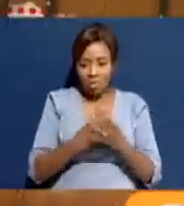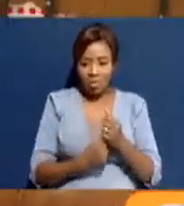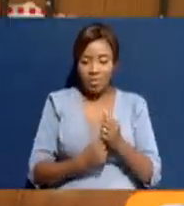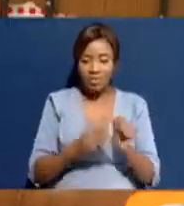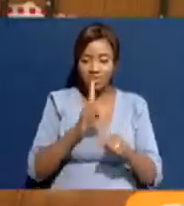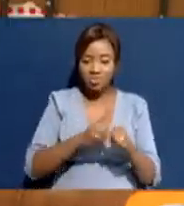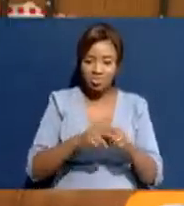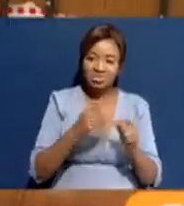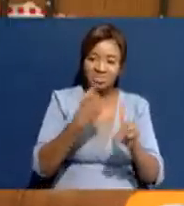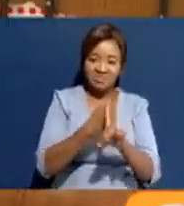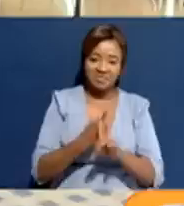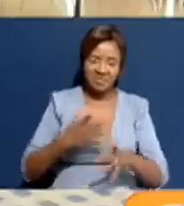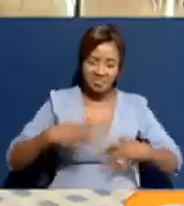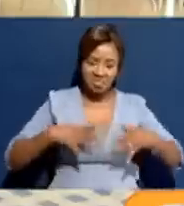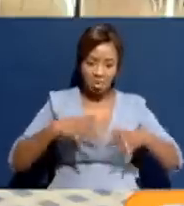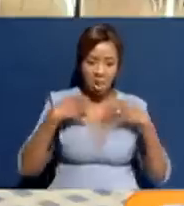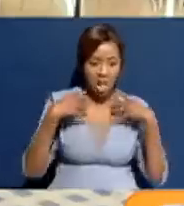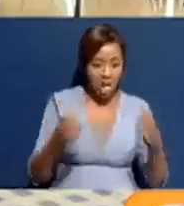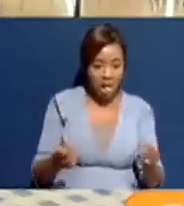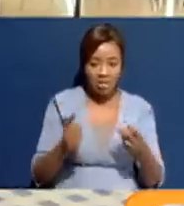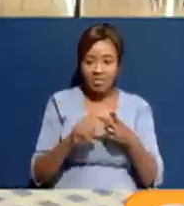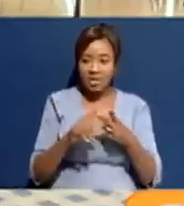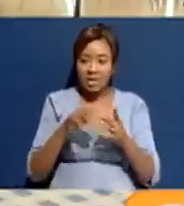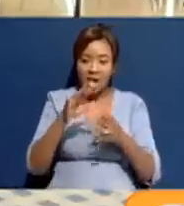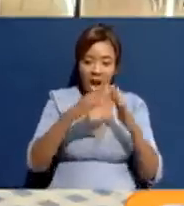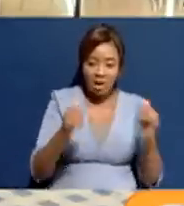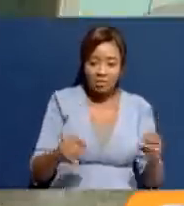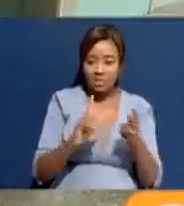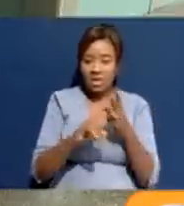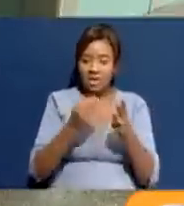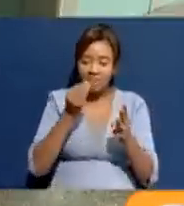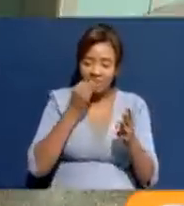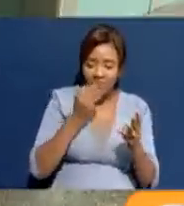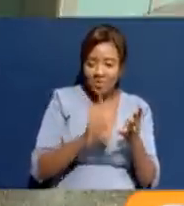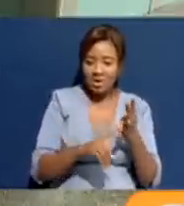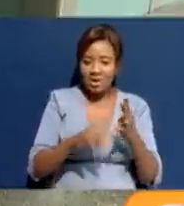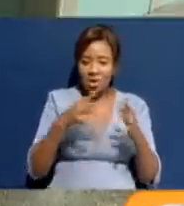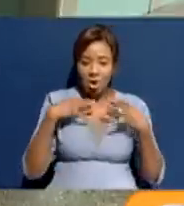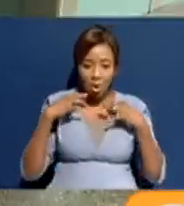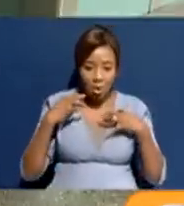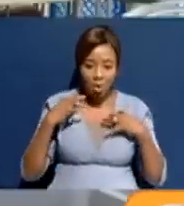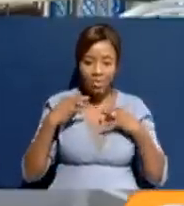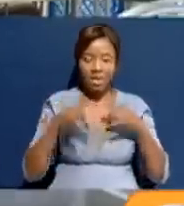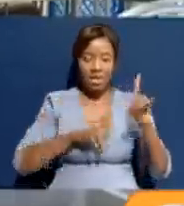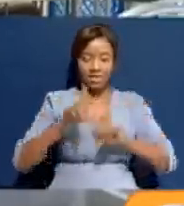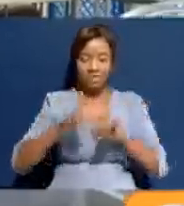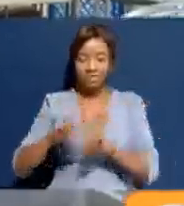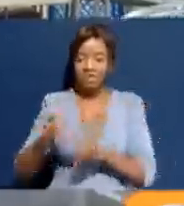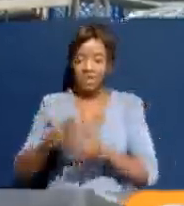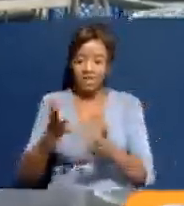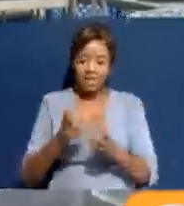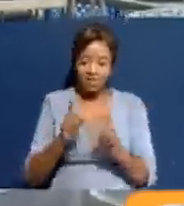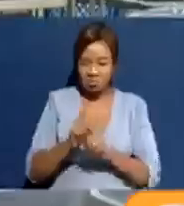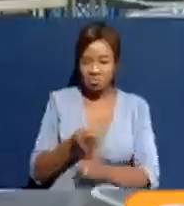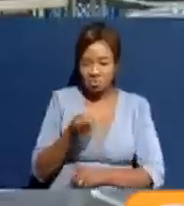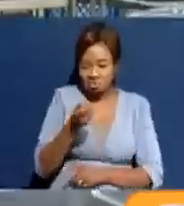used to cater for residents' health, education, housing, food, clothes, and transportation needs, with a small